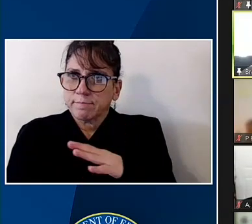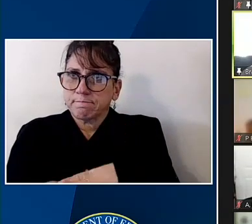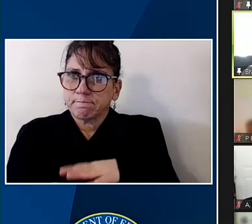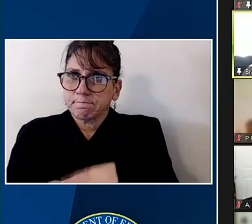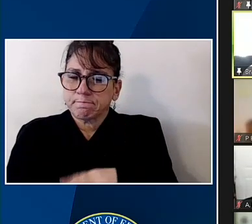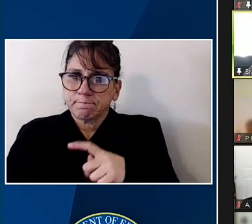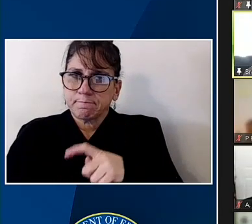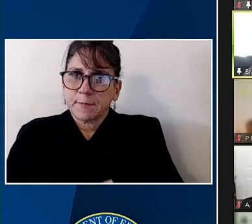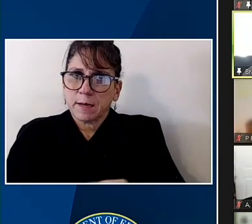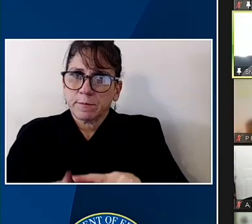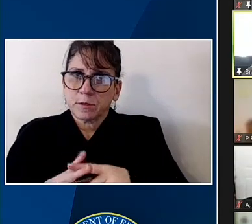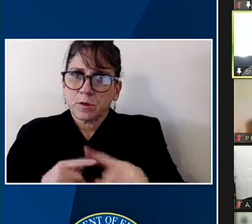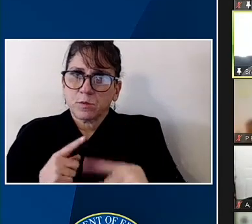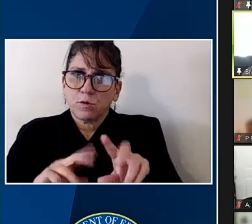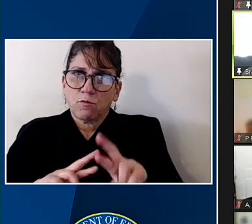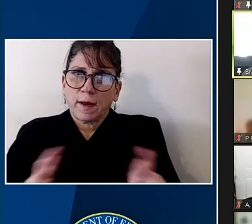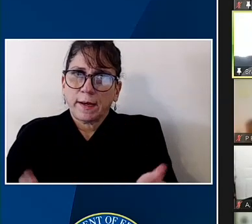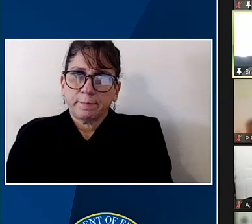your time begins whenever you're ready.